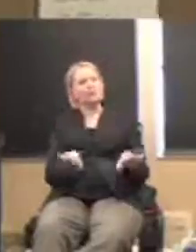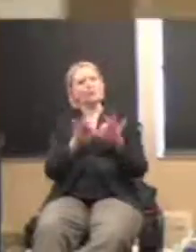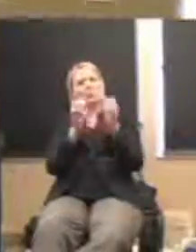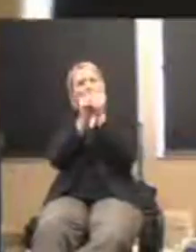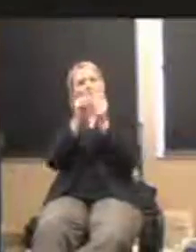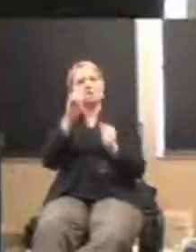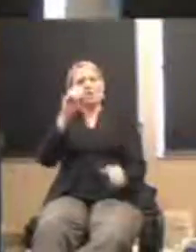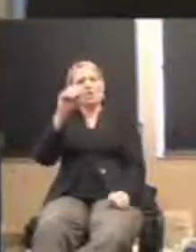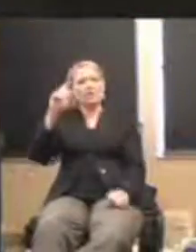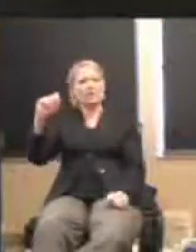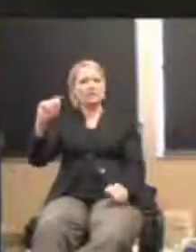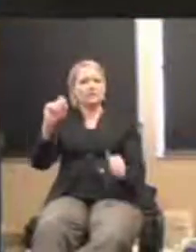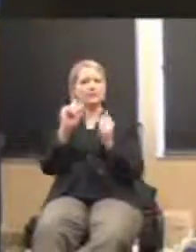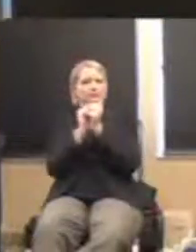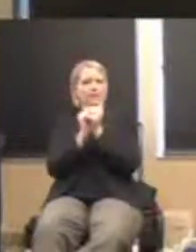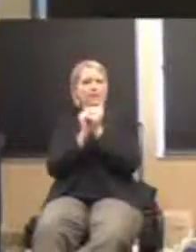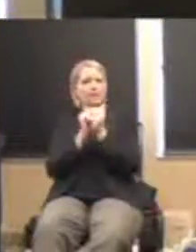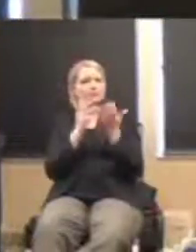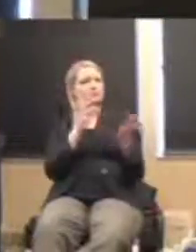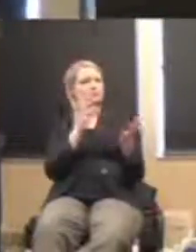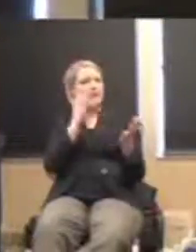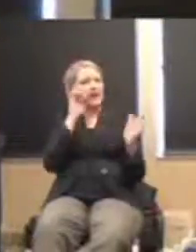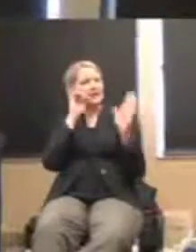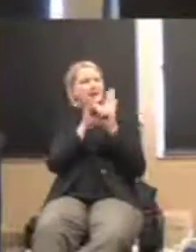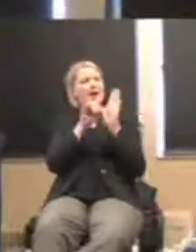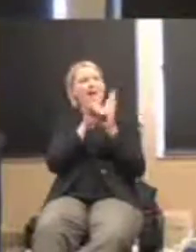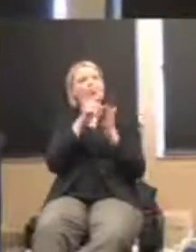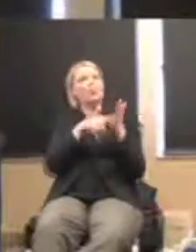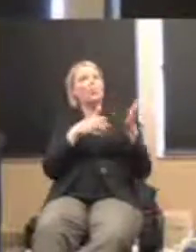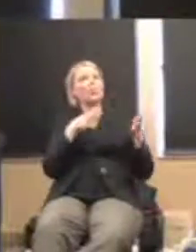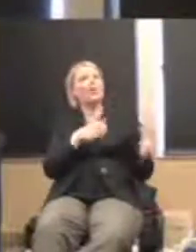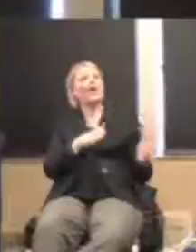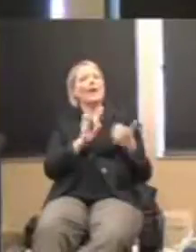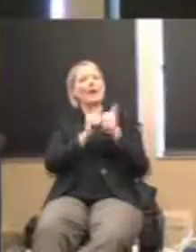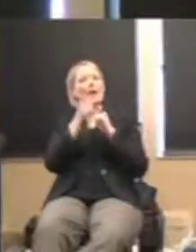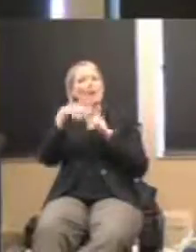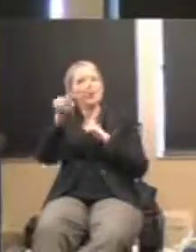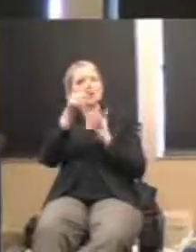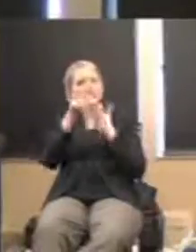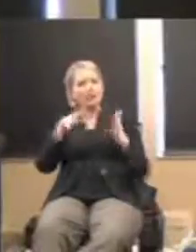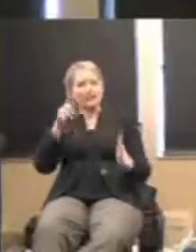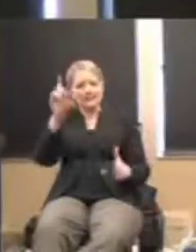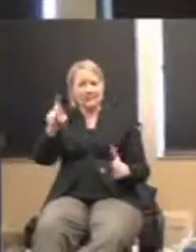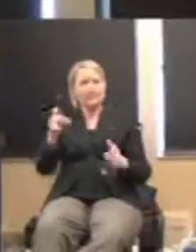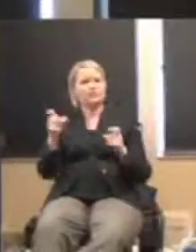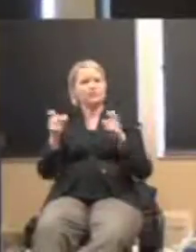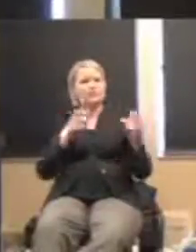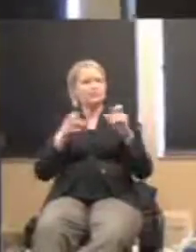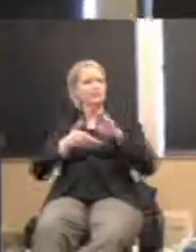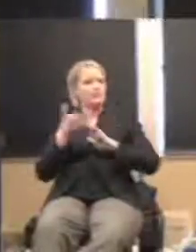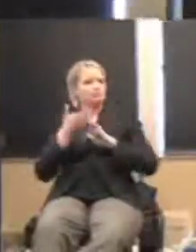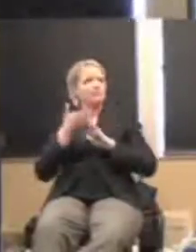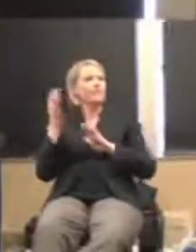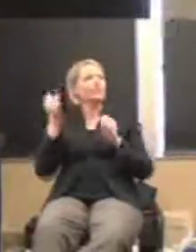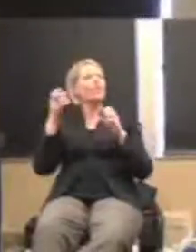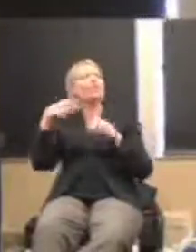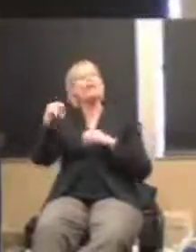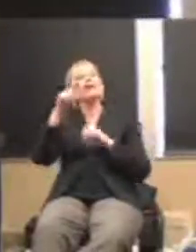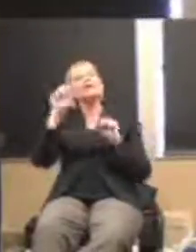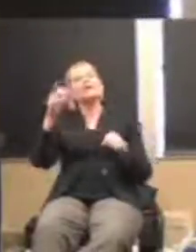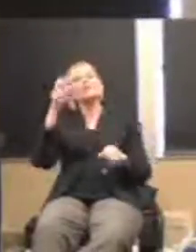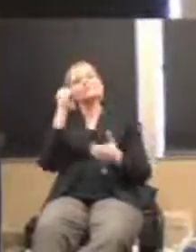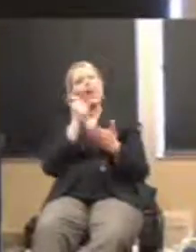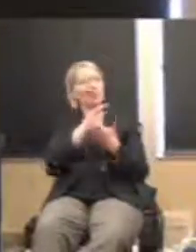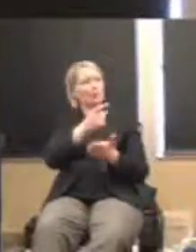can identify what ways and what modalities your students are going to need to be regulated. And they can help come up with what some of those ideas